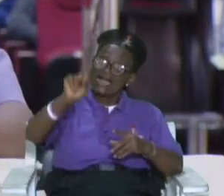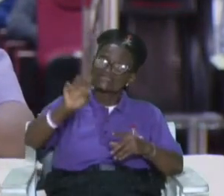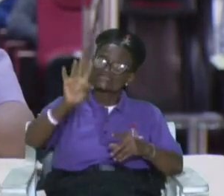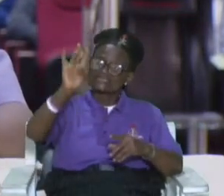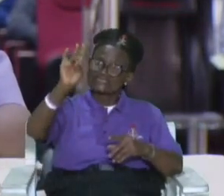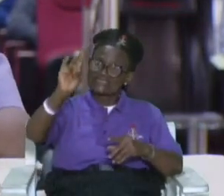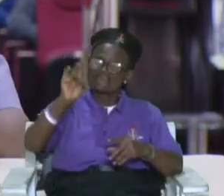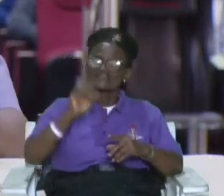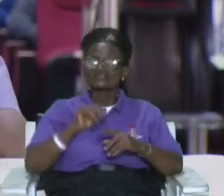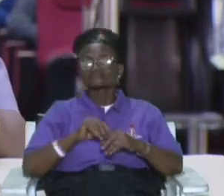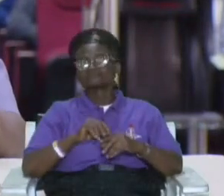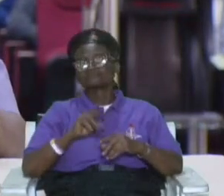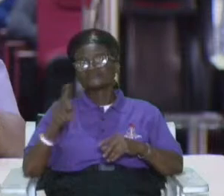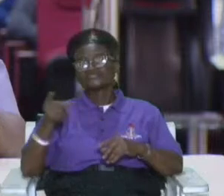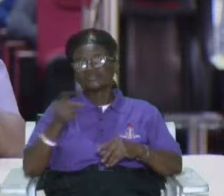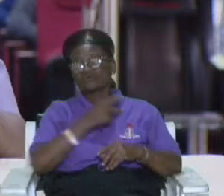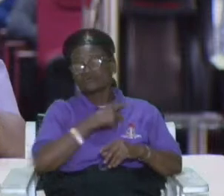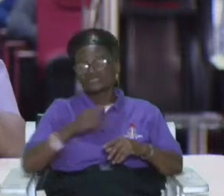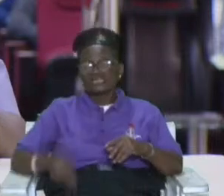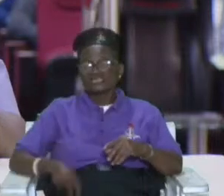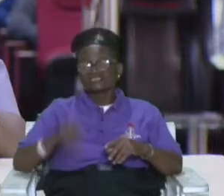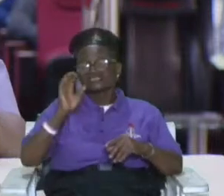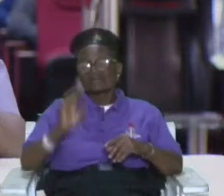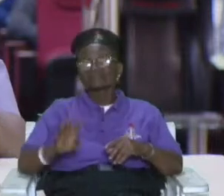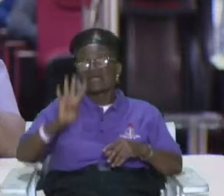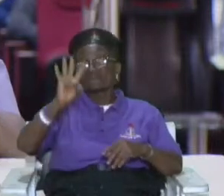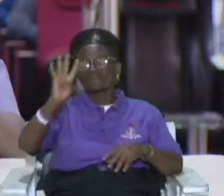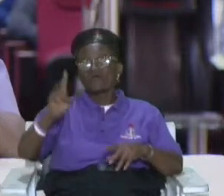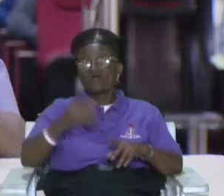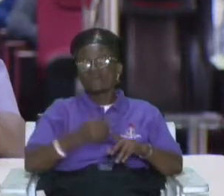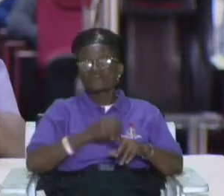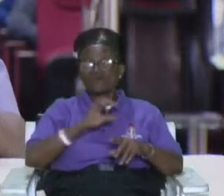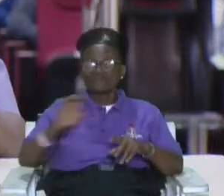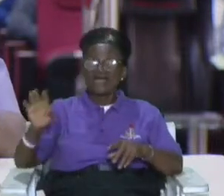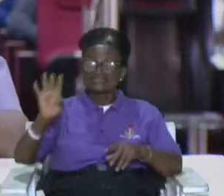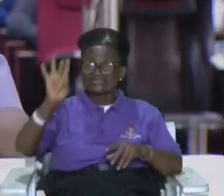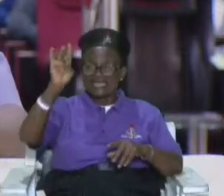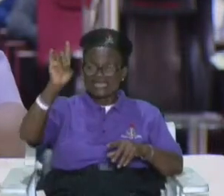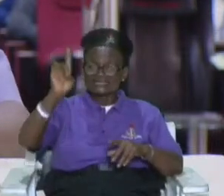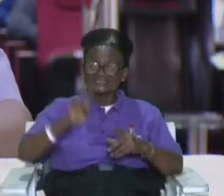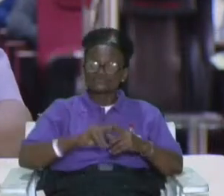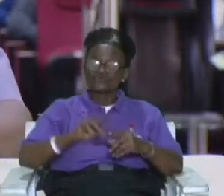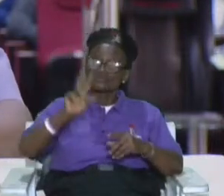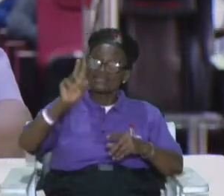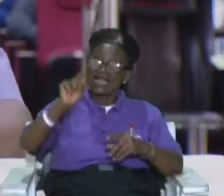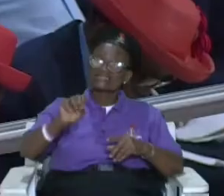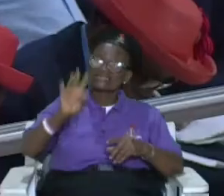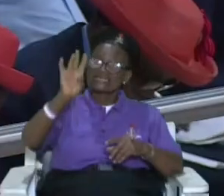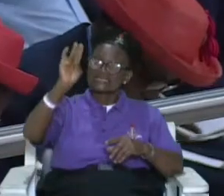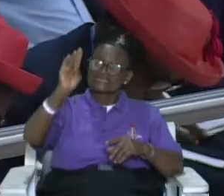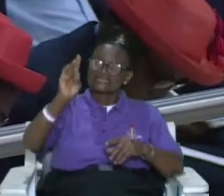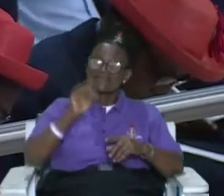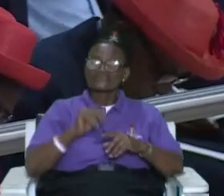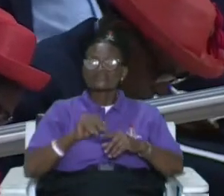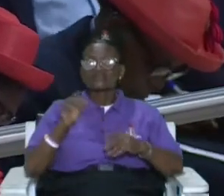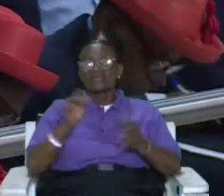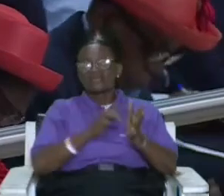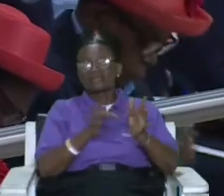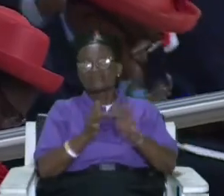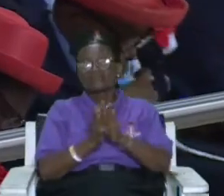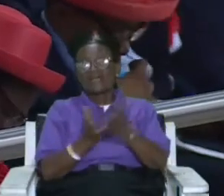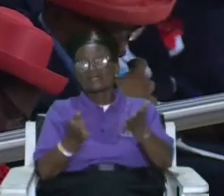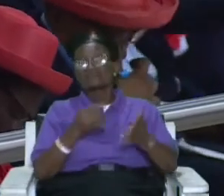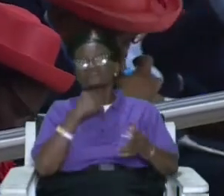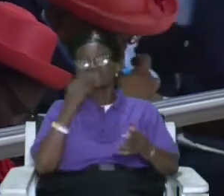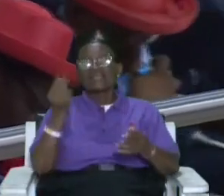Kings chapter 4, from verse 8 to 37, the Bible tells us the